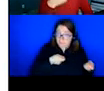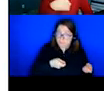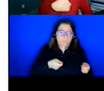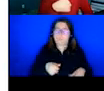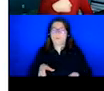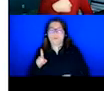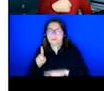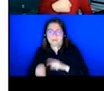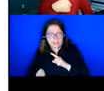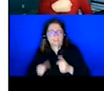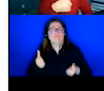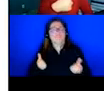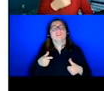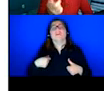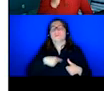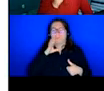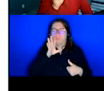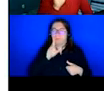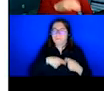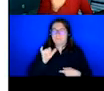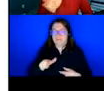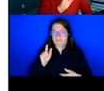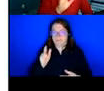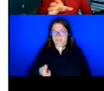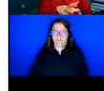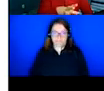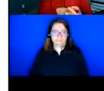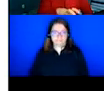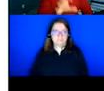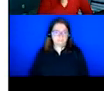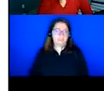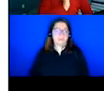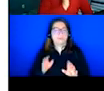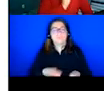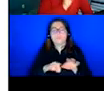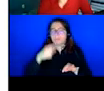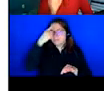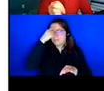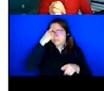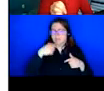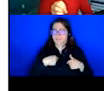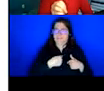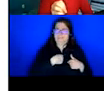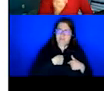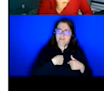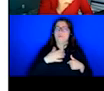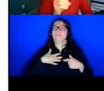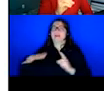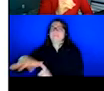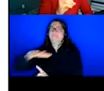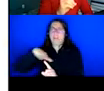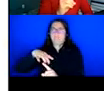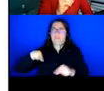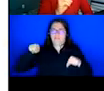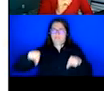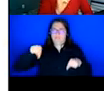barriers and threats later about external stuff, but good to kind of think about, is this me or is this my environment that I'm in? Because that could